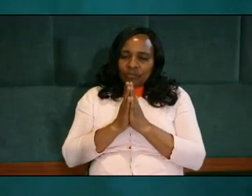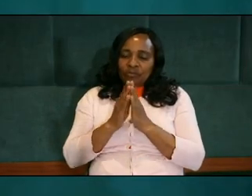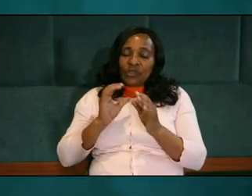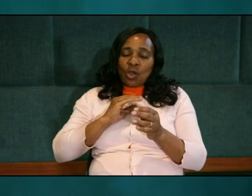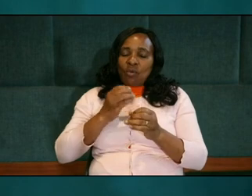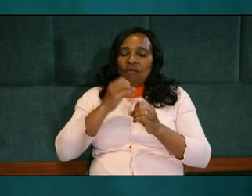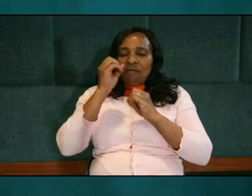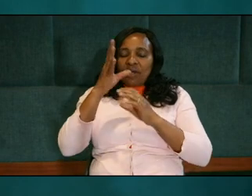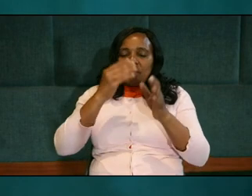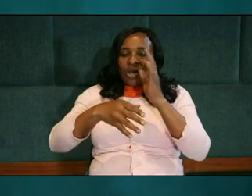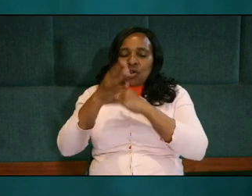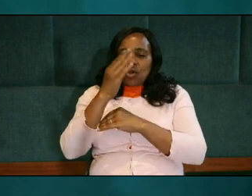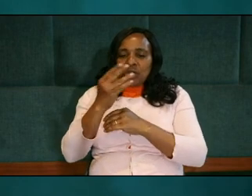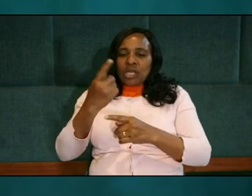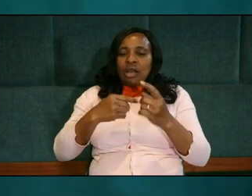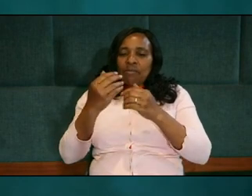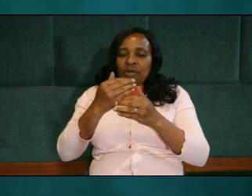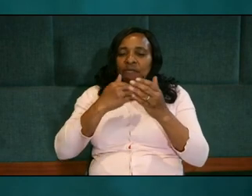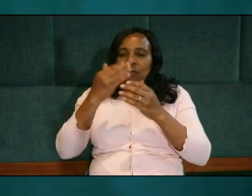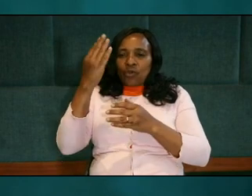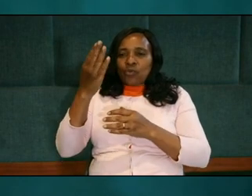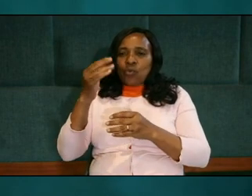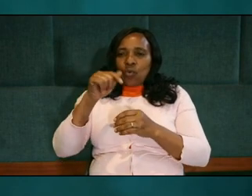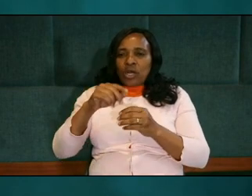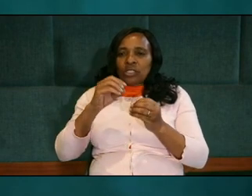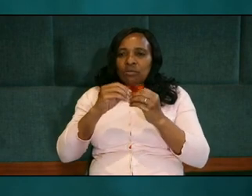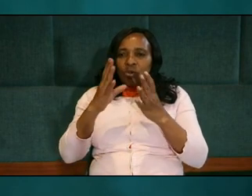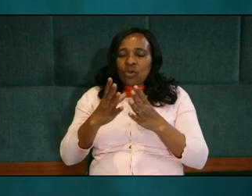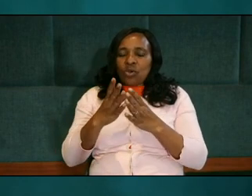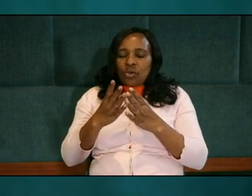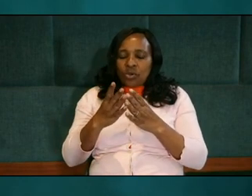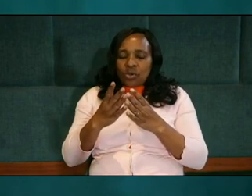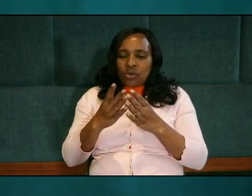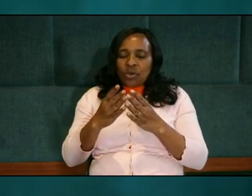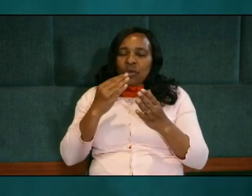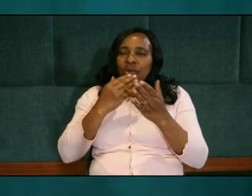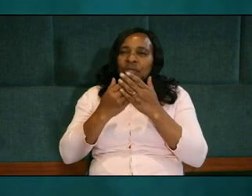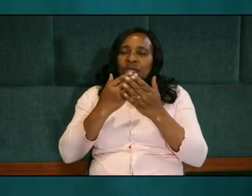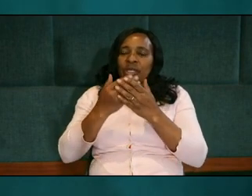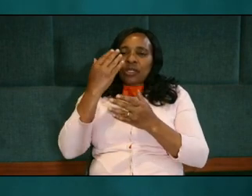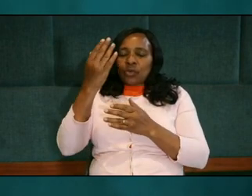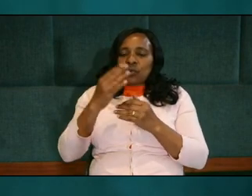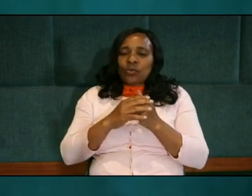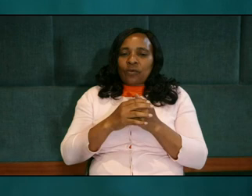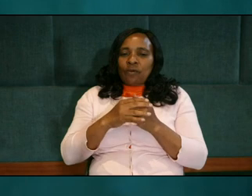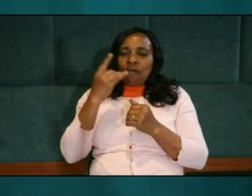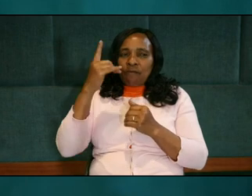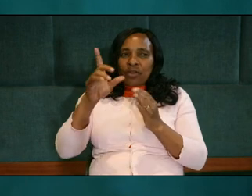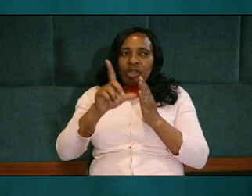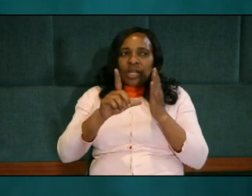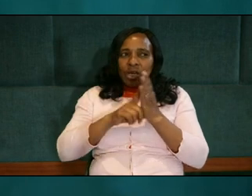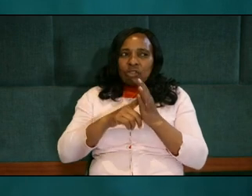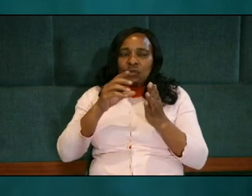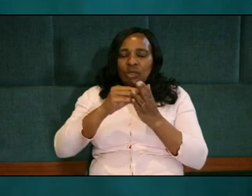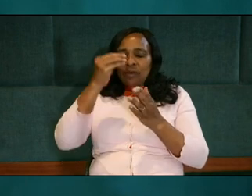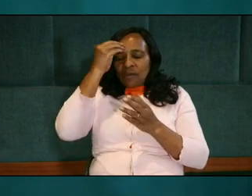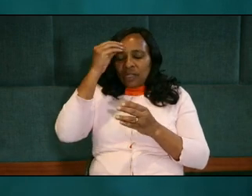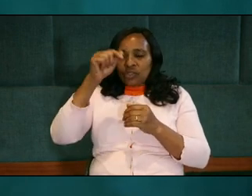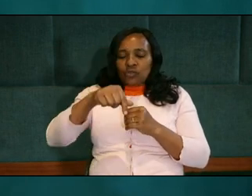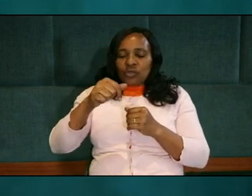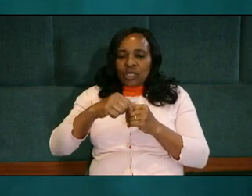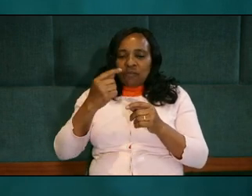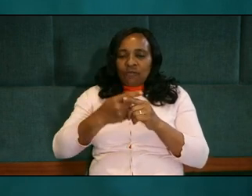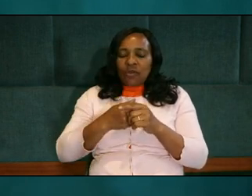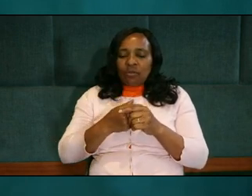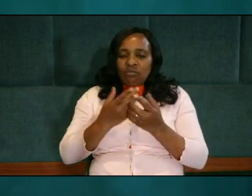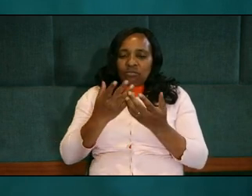Our Father and our God, we come before you once again. And we thank you for the lesson we have learned today from your